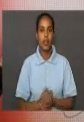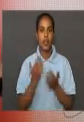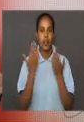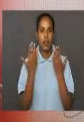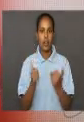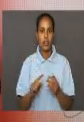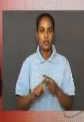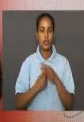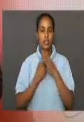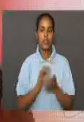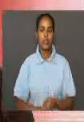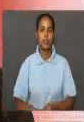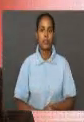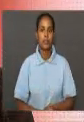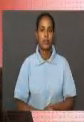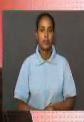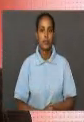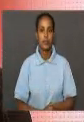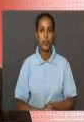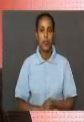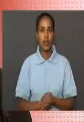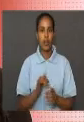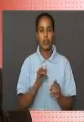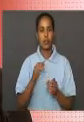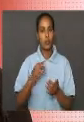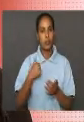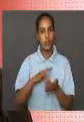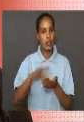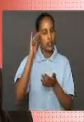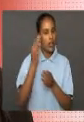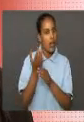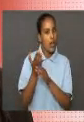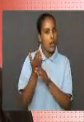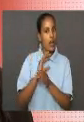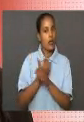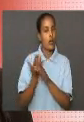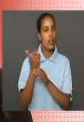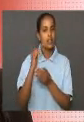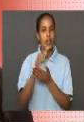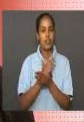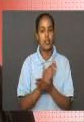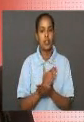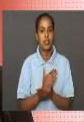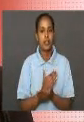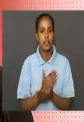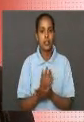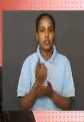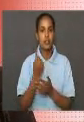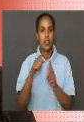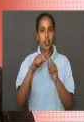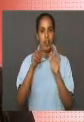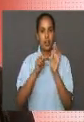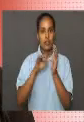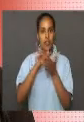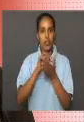Let us begin. As we learned in our last lesson, the ions